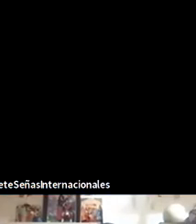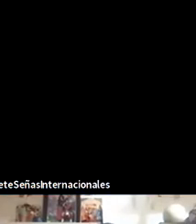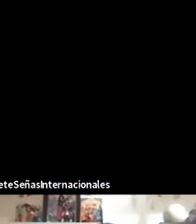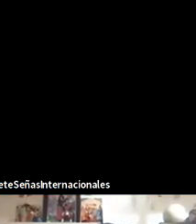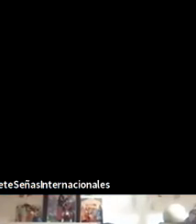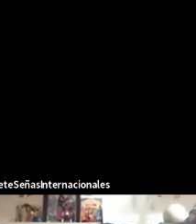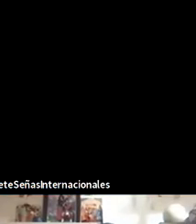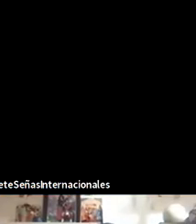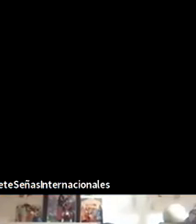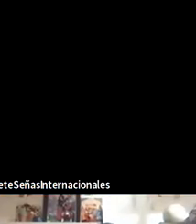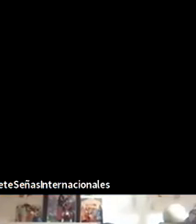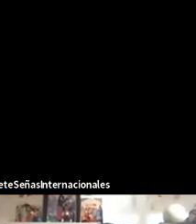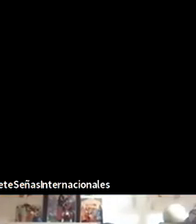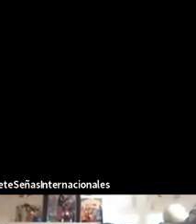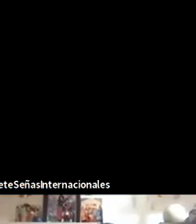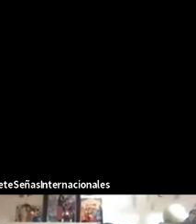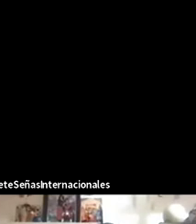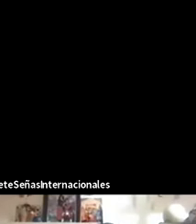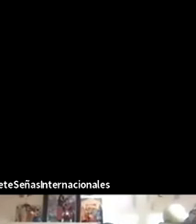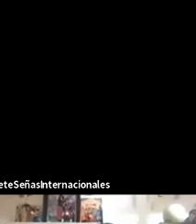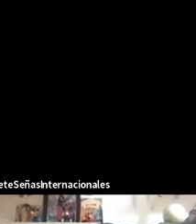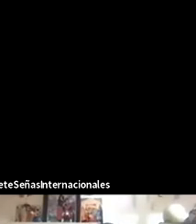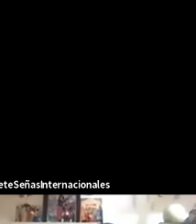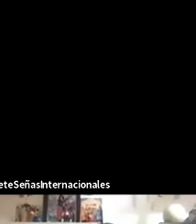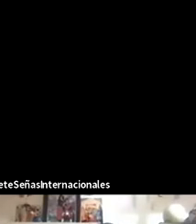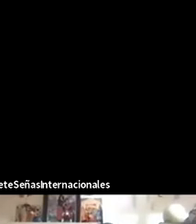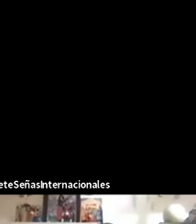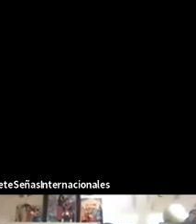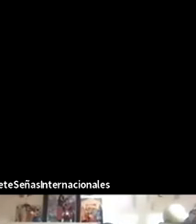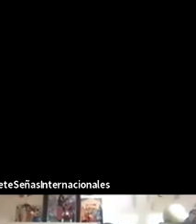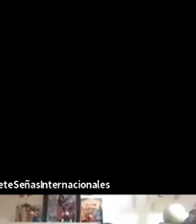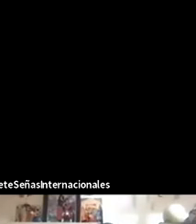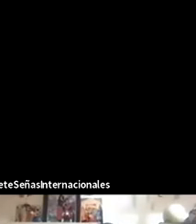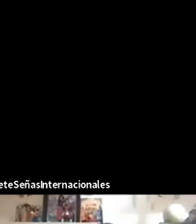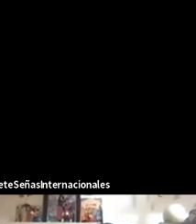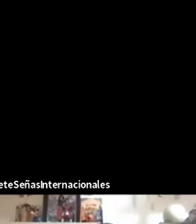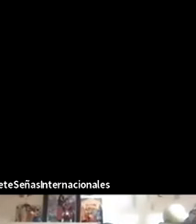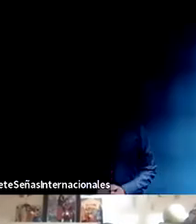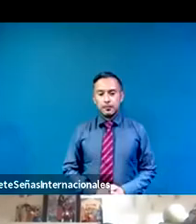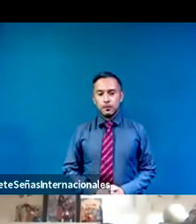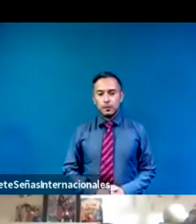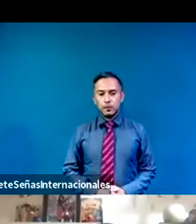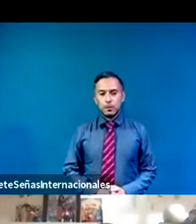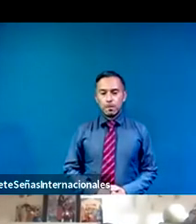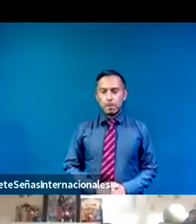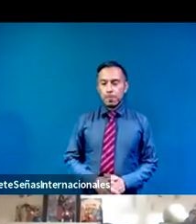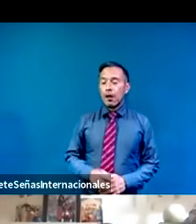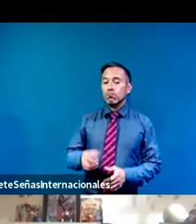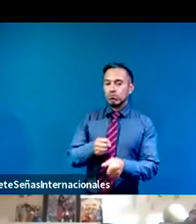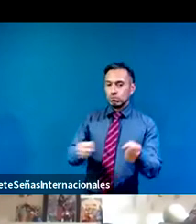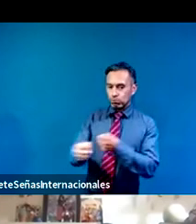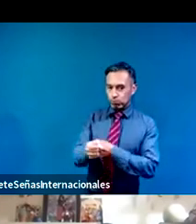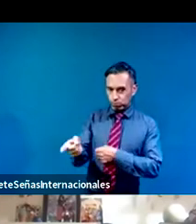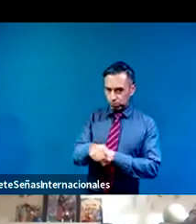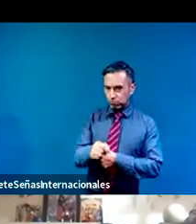course. Ms. Kachambwa, the floor is yours. Please take no more than 2 minutes for your answer. Thank you so much.